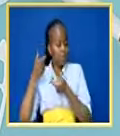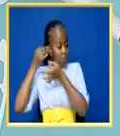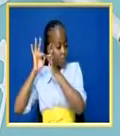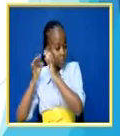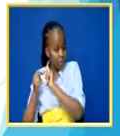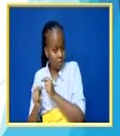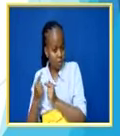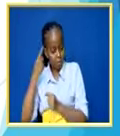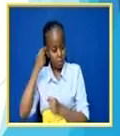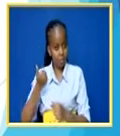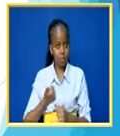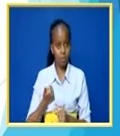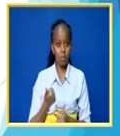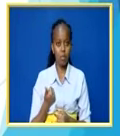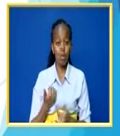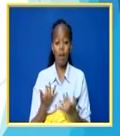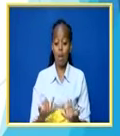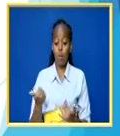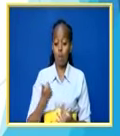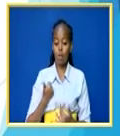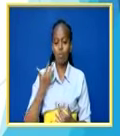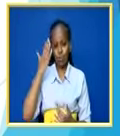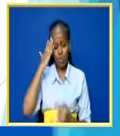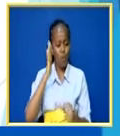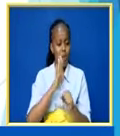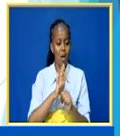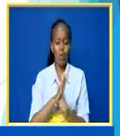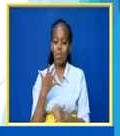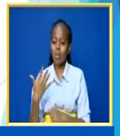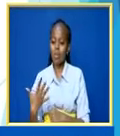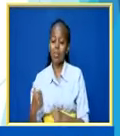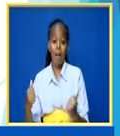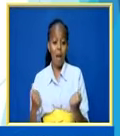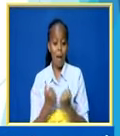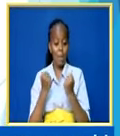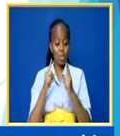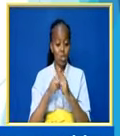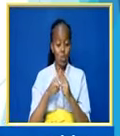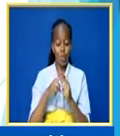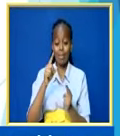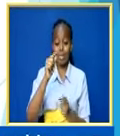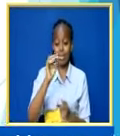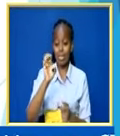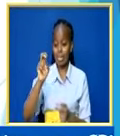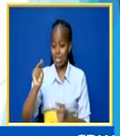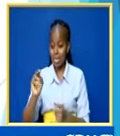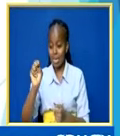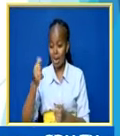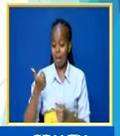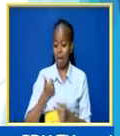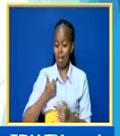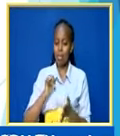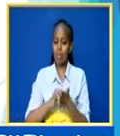girls. Yeah. So for girls, we know a lot of things happen to adolescent girls because that is the time you even